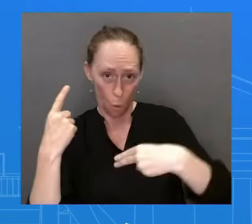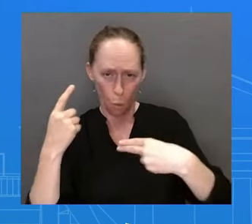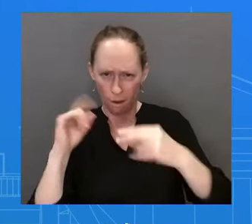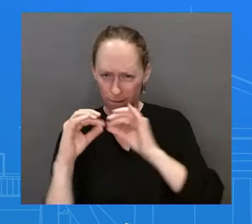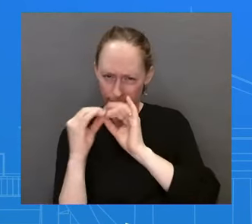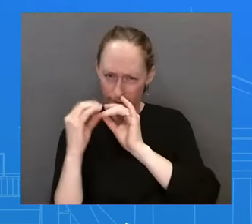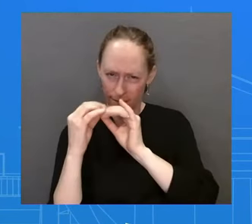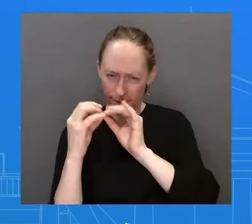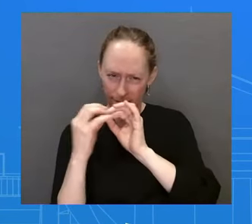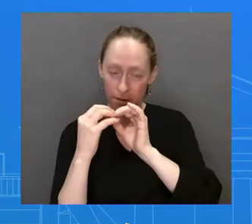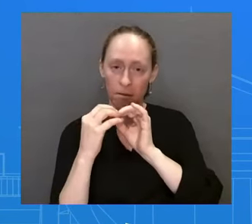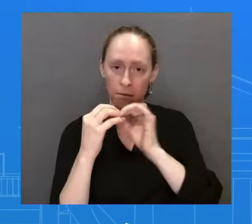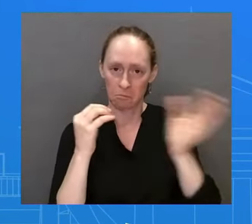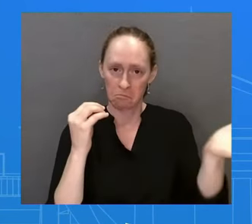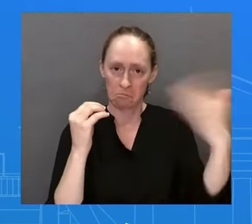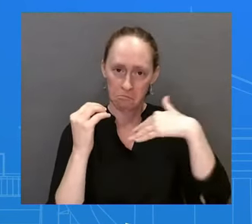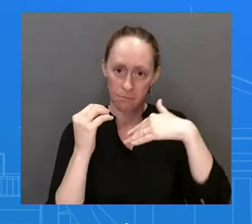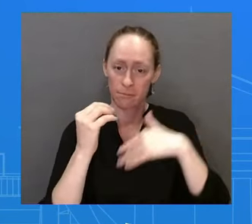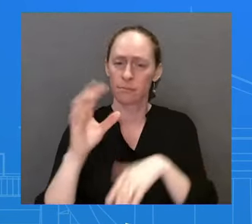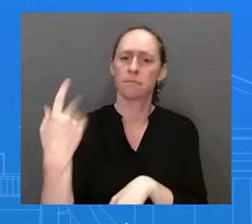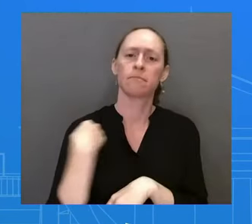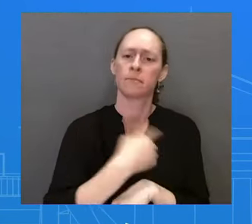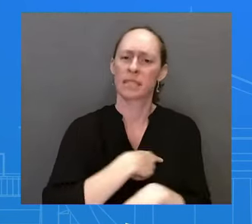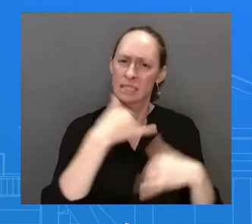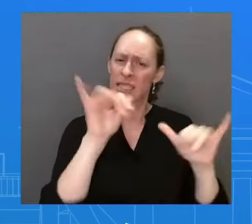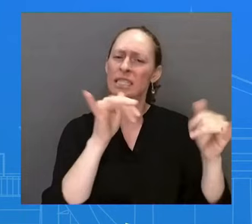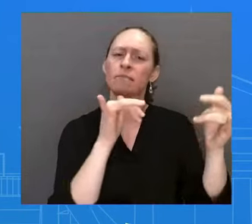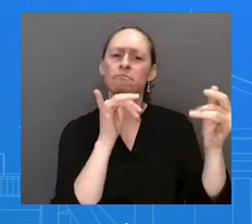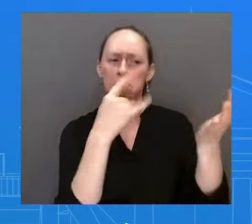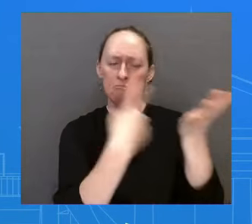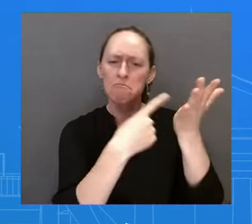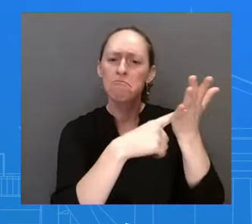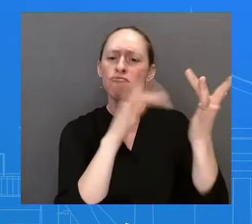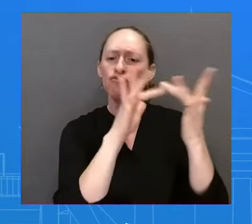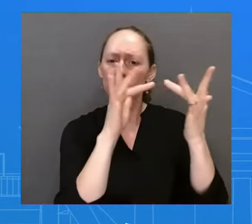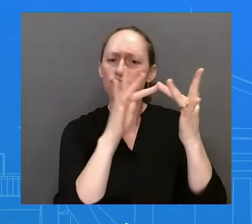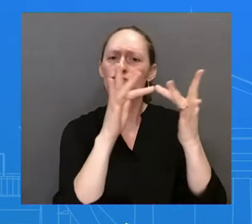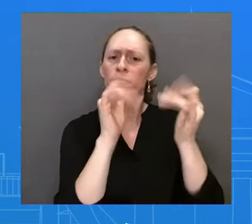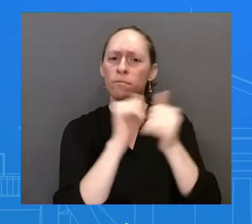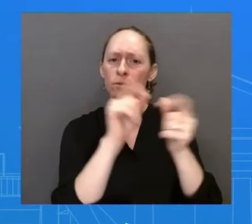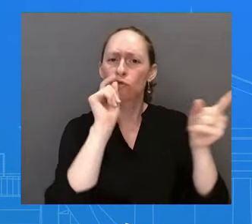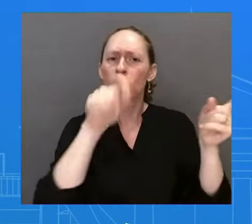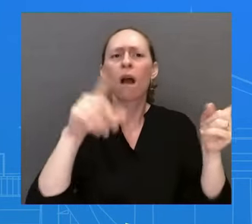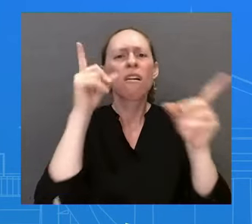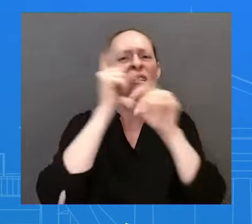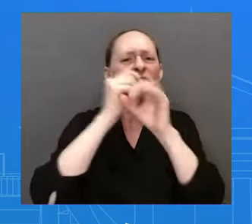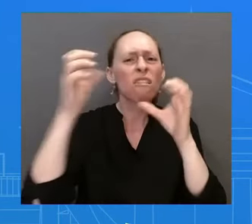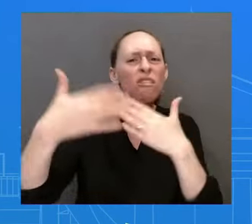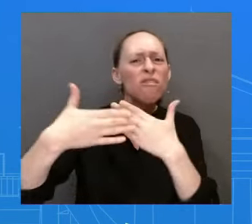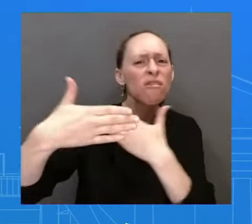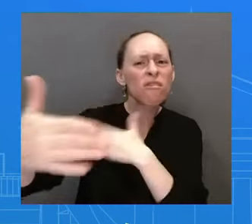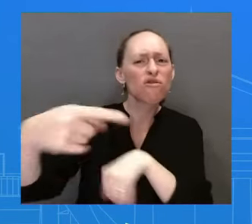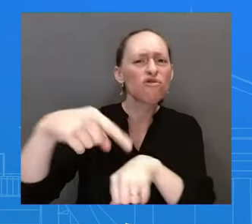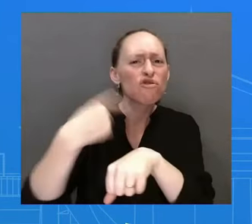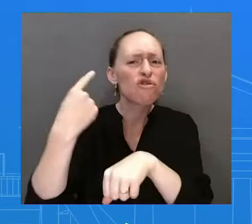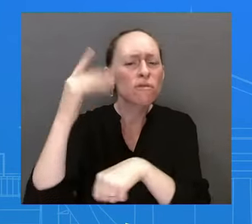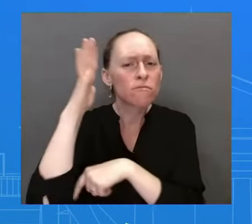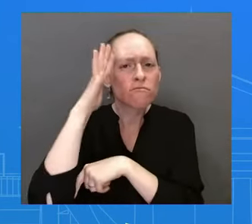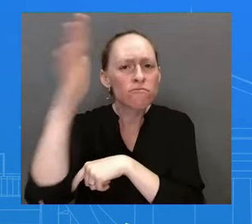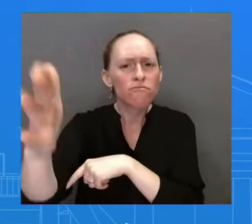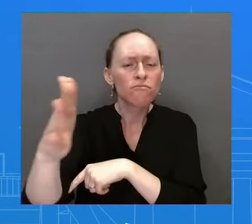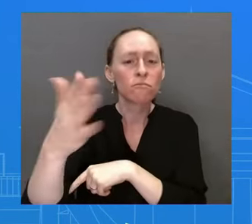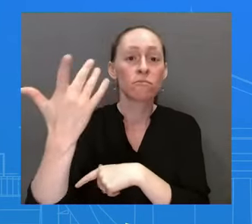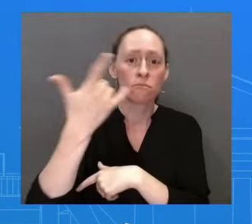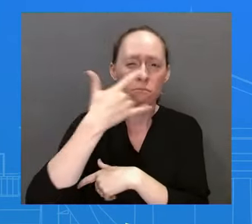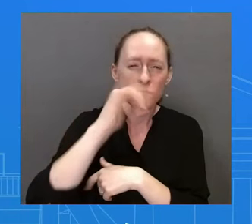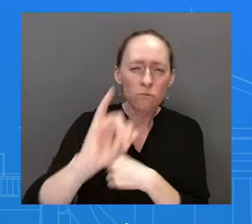about some of their long-term defense needs and what that needs to look like going forward. Because at some point, this war is going to end. Don't